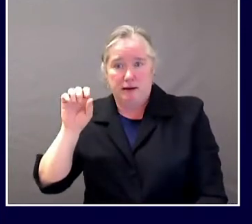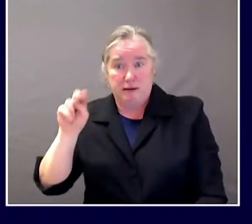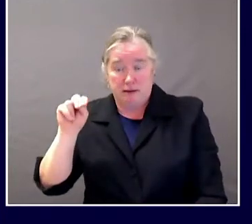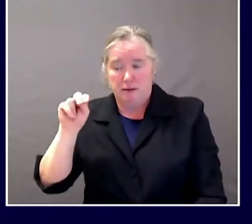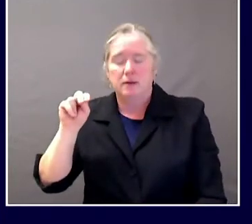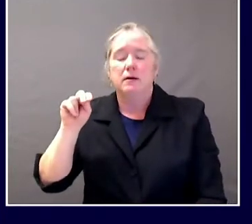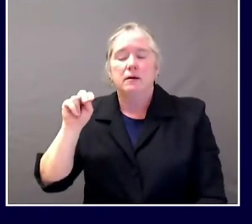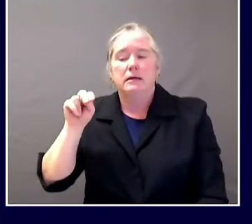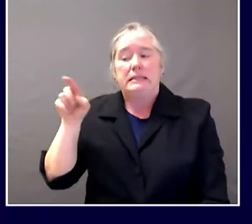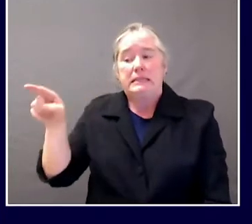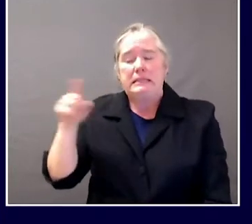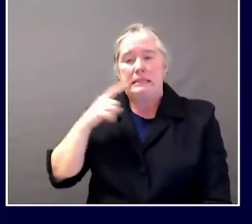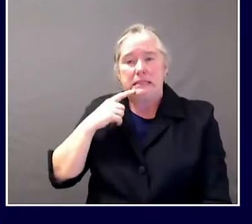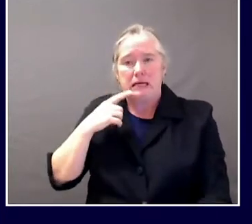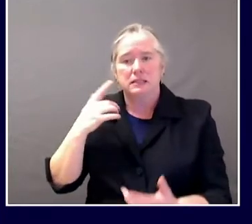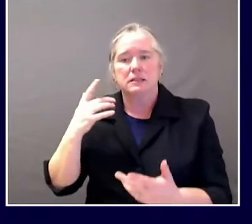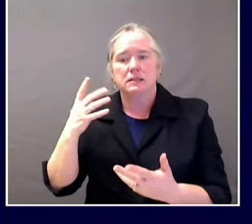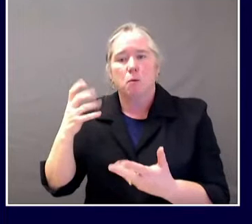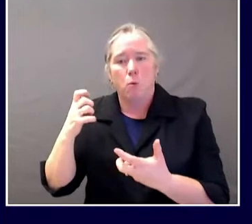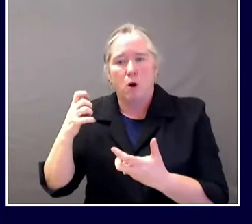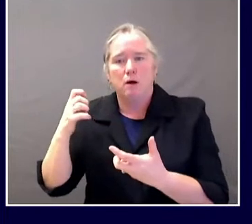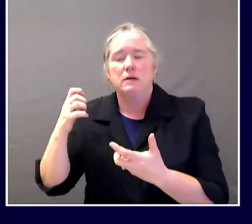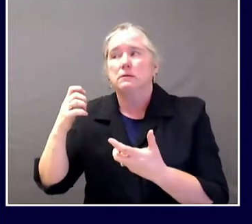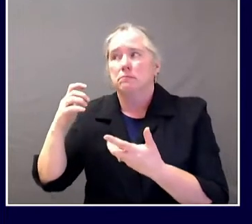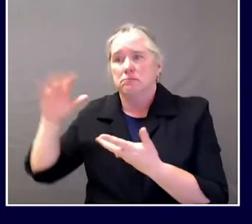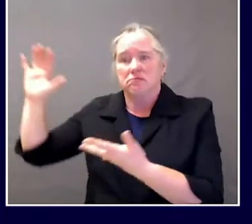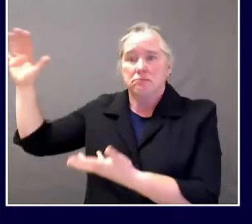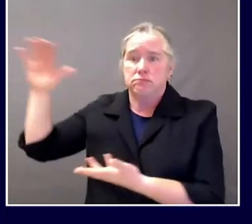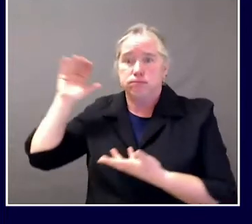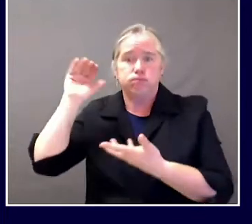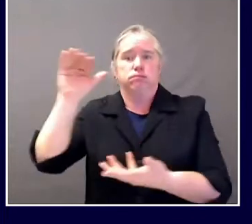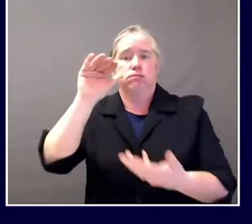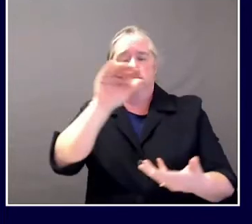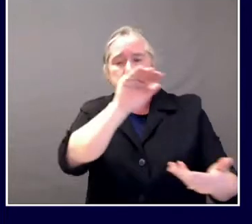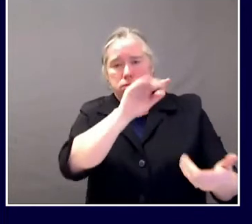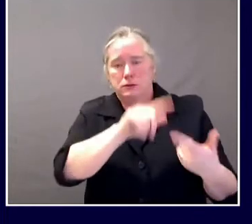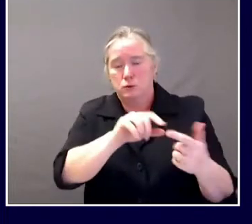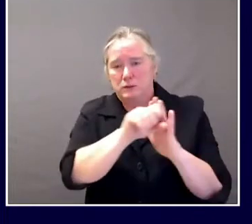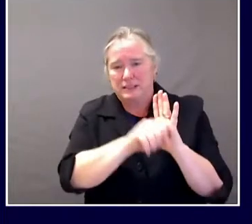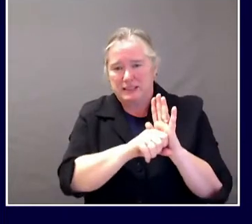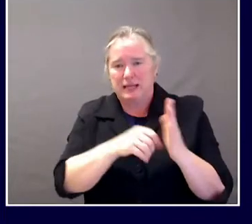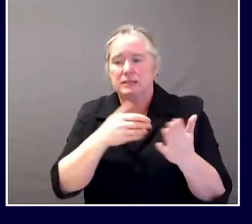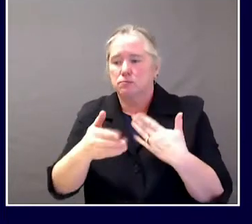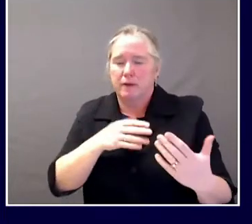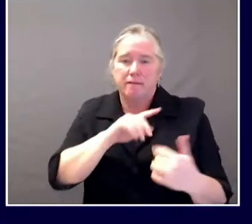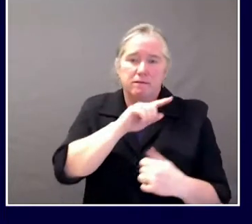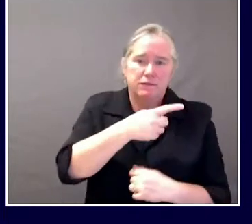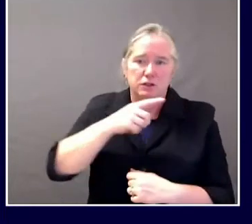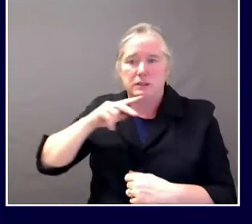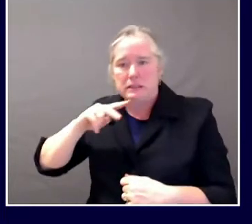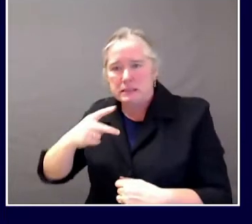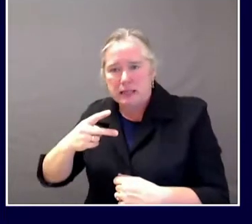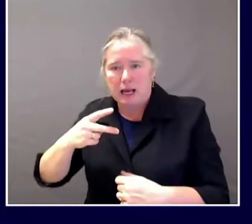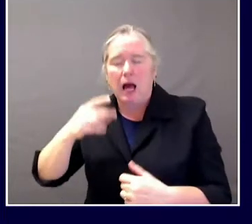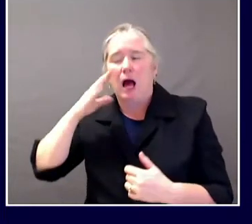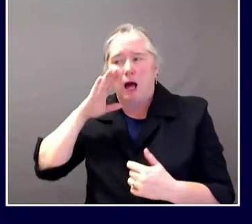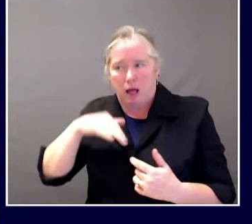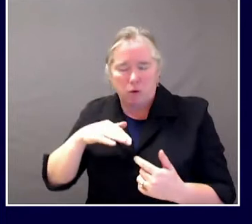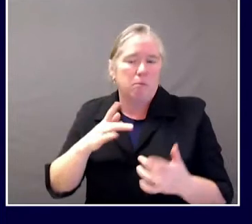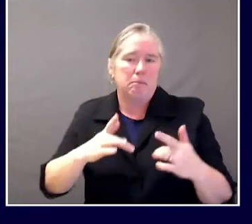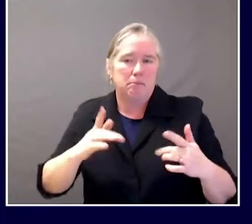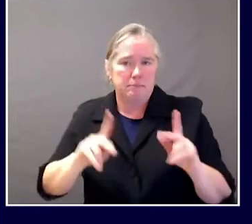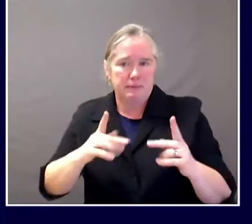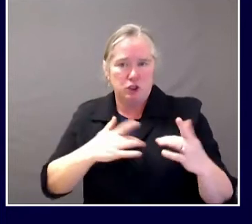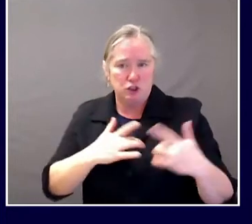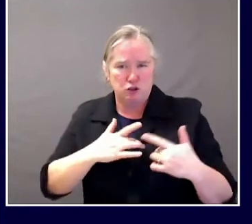to pour more vaccine onto states, regardless of this scheduling of the first and second dose. And I know that there's some concerns about doing that,